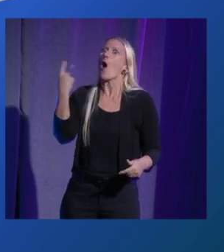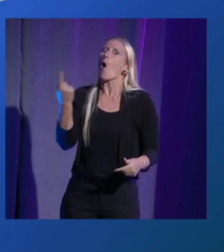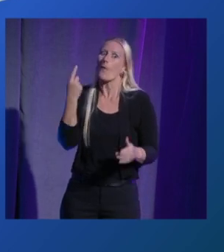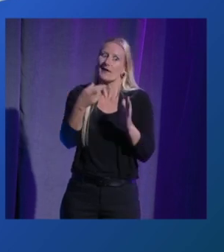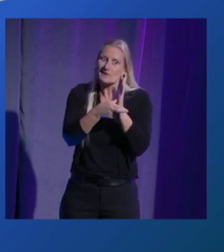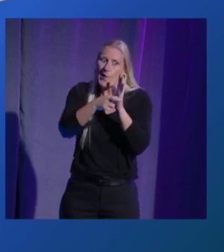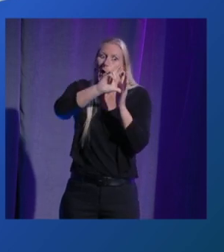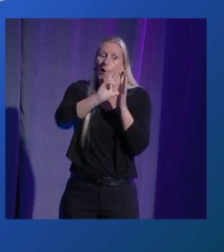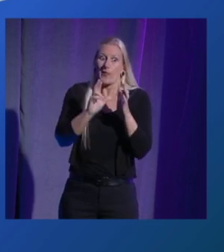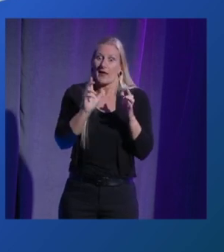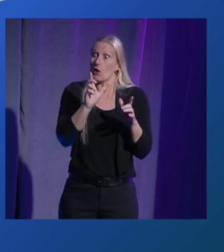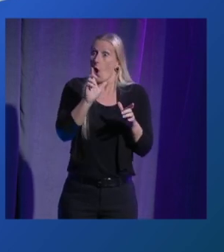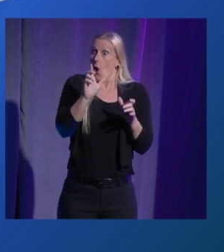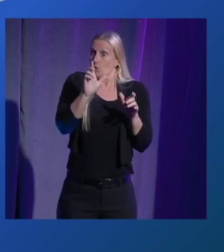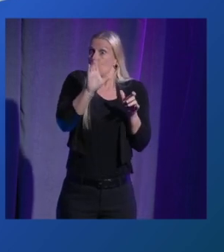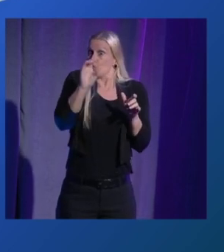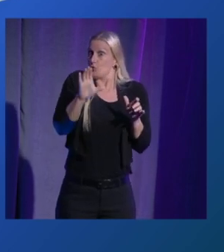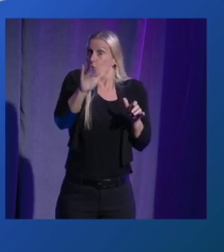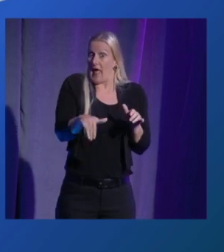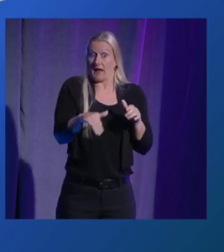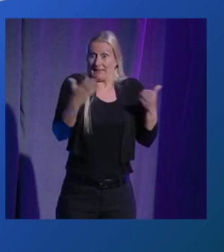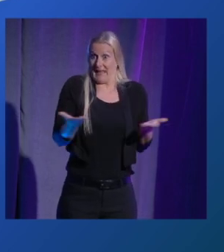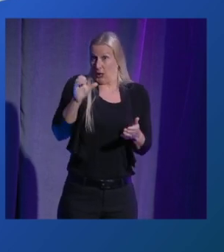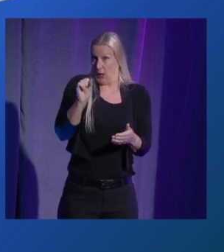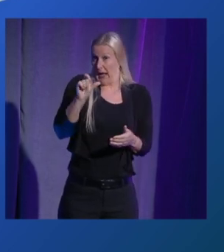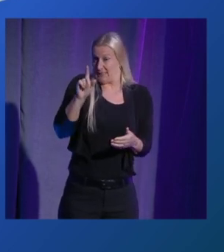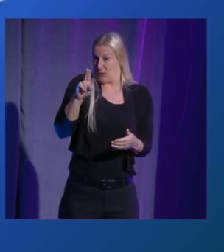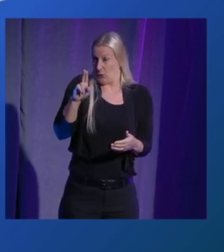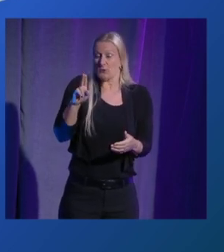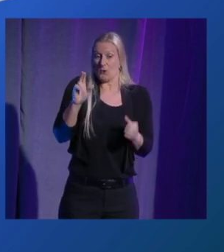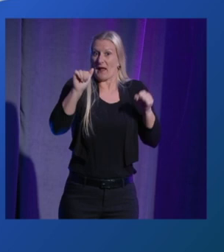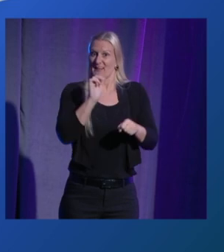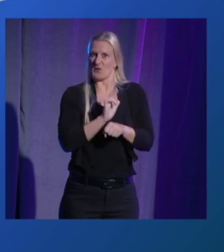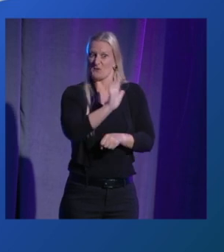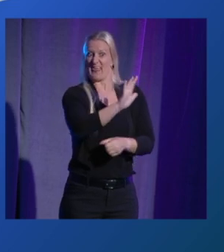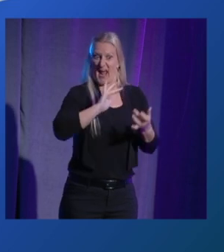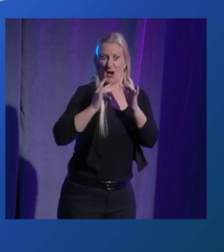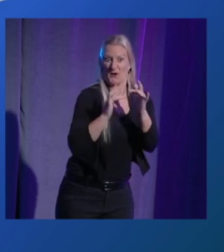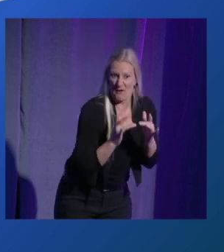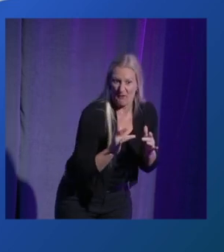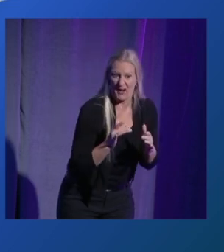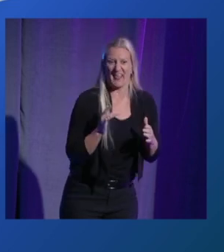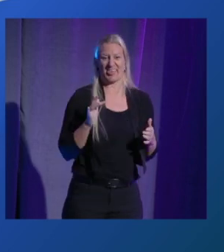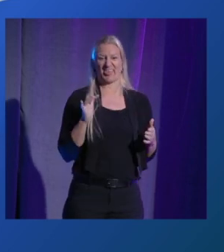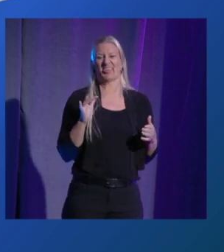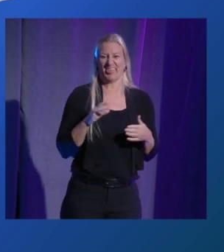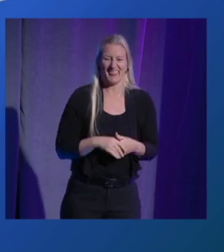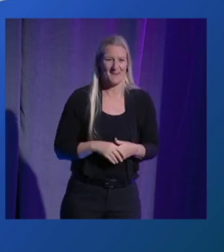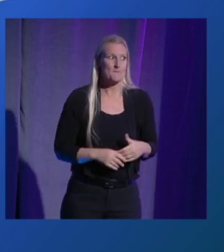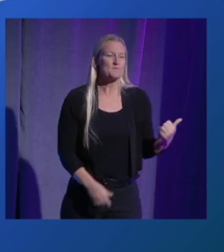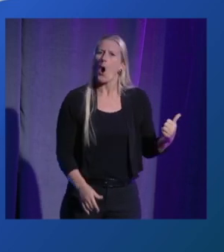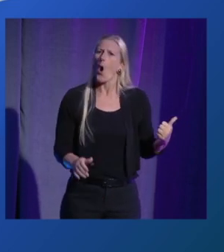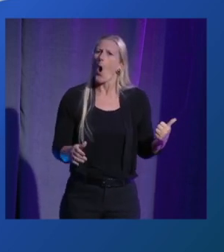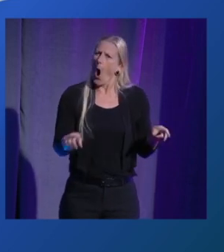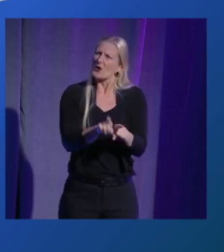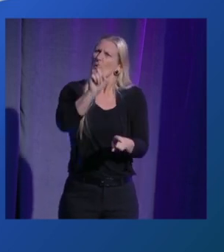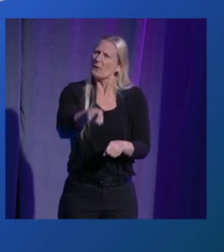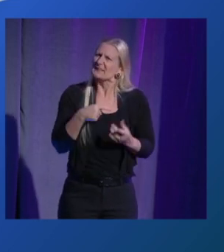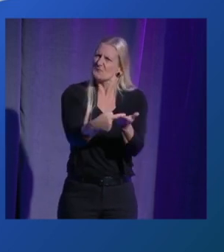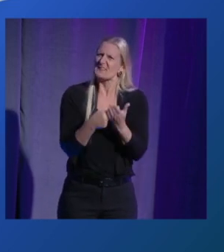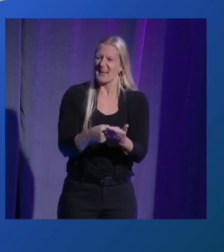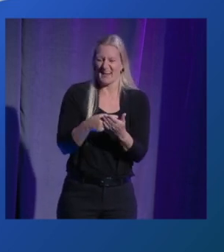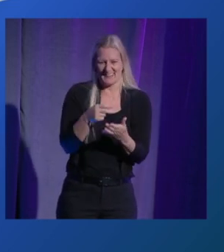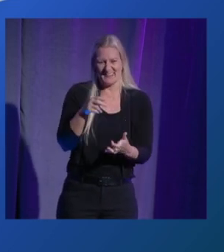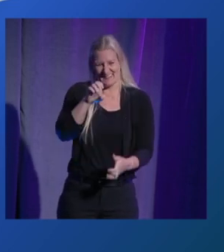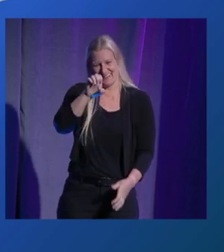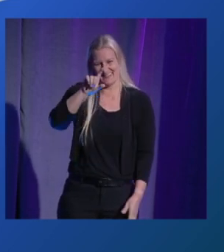network right uh oh we're going to talk about ethics too later I don't actually